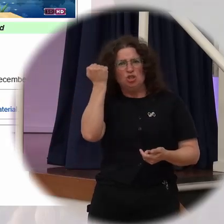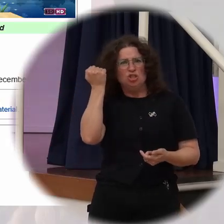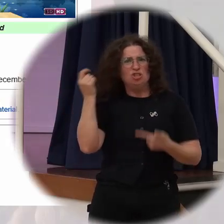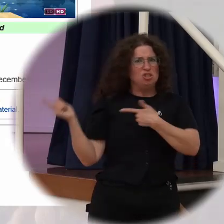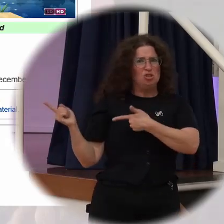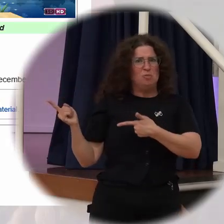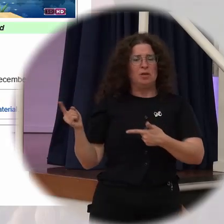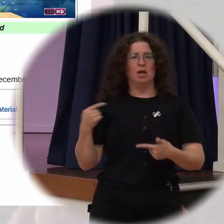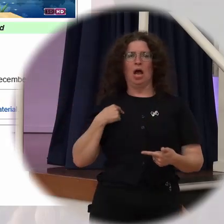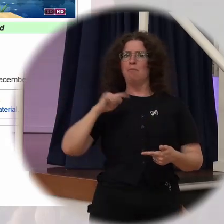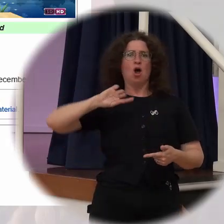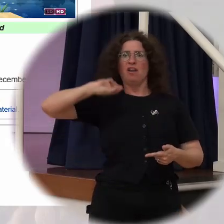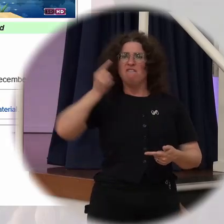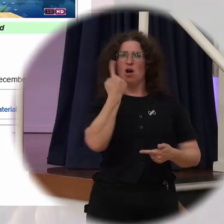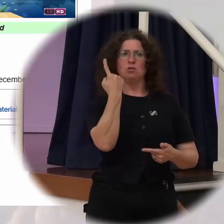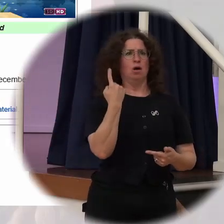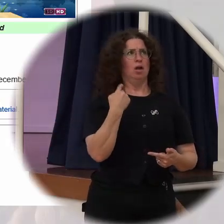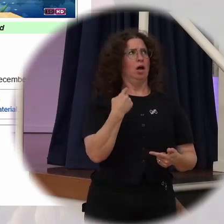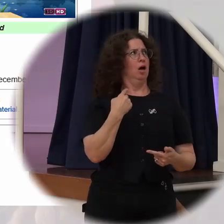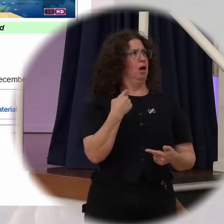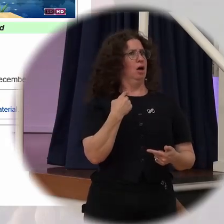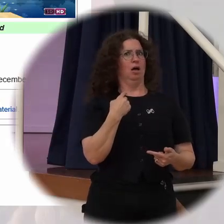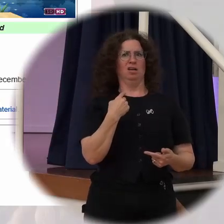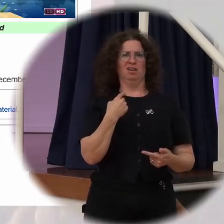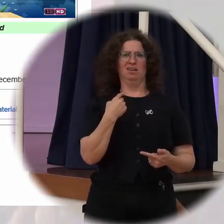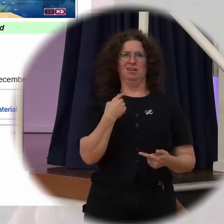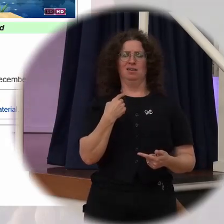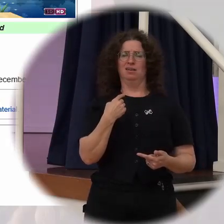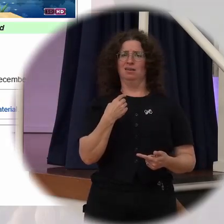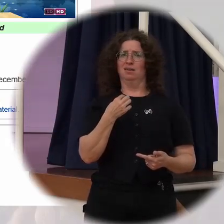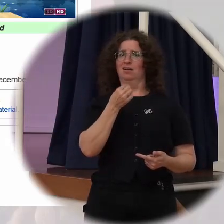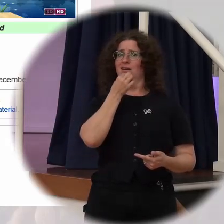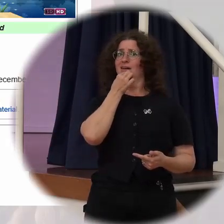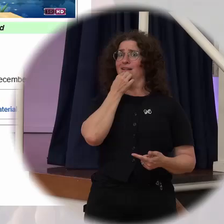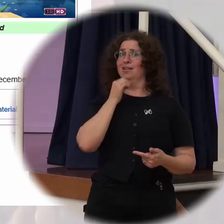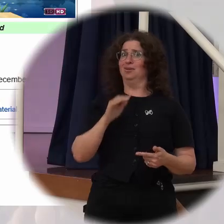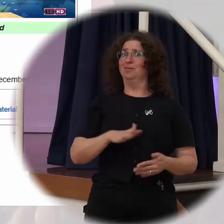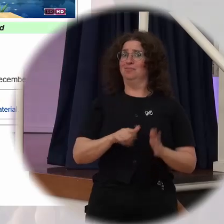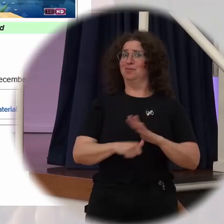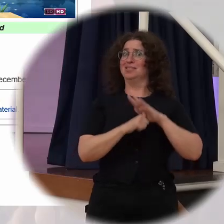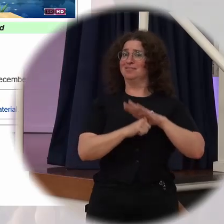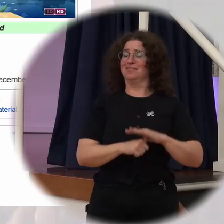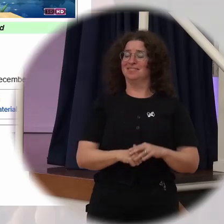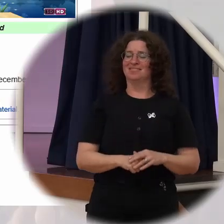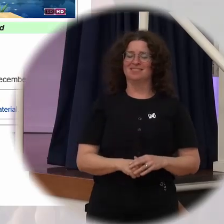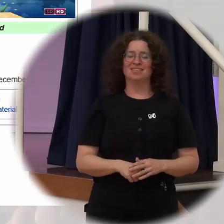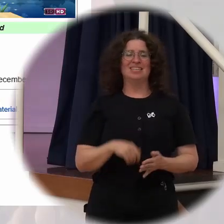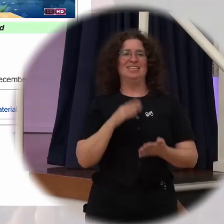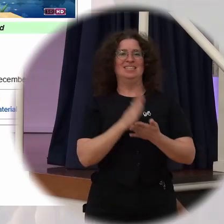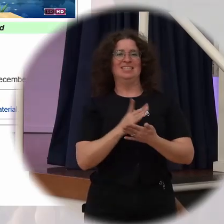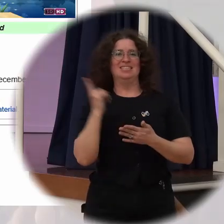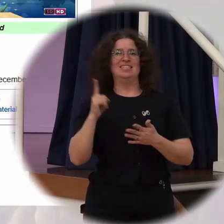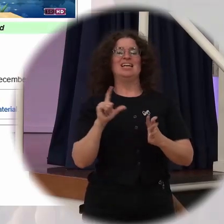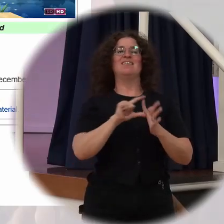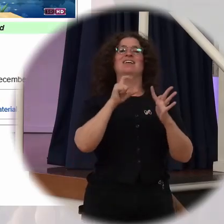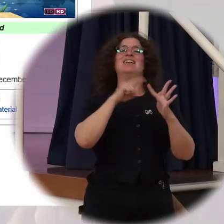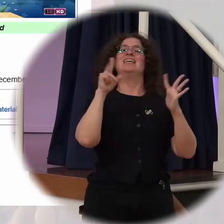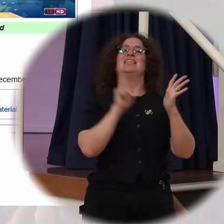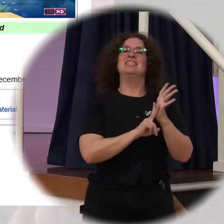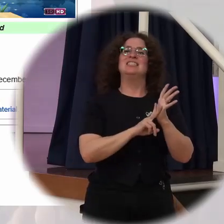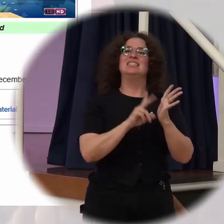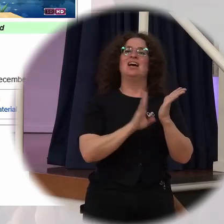to know I'm not the first one down it is actually, I don't know, that's kind of incredible. But anyway, it turns out this game has a def mode and some cheat